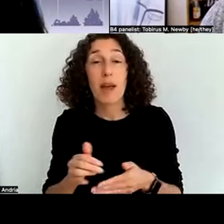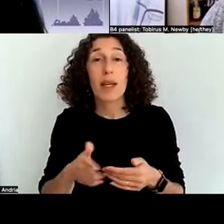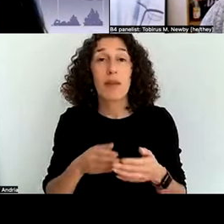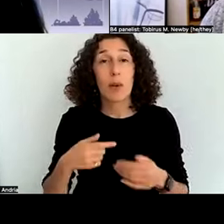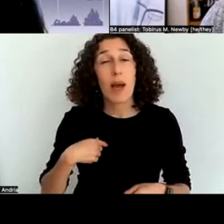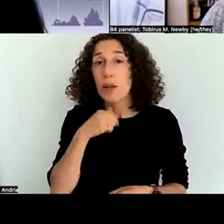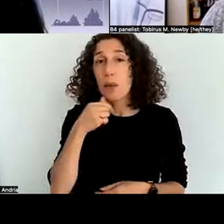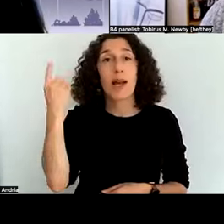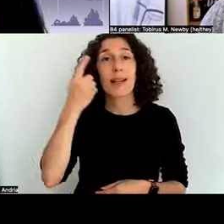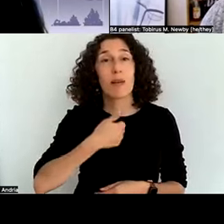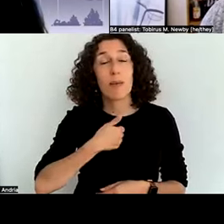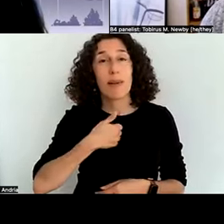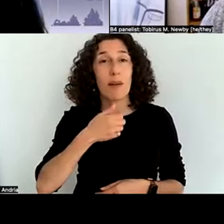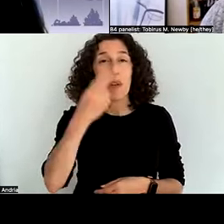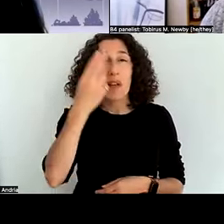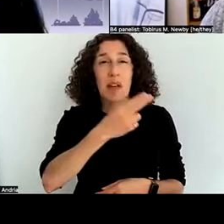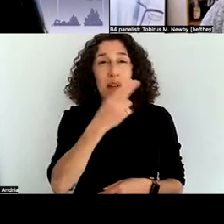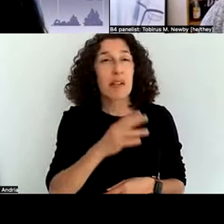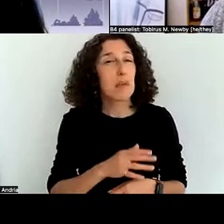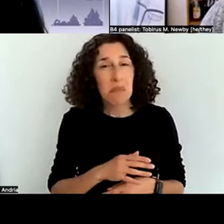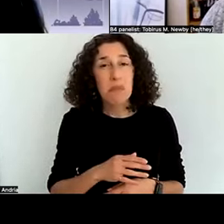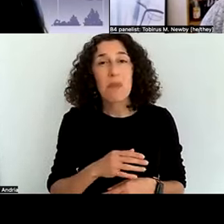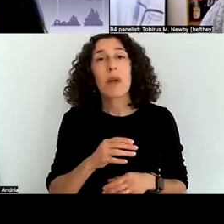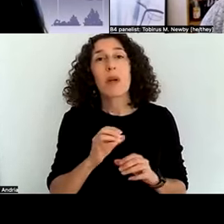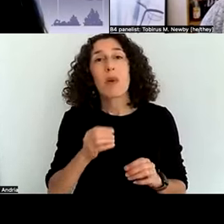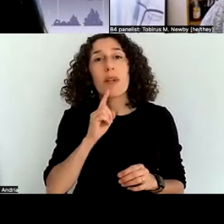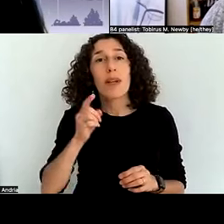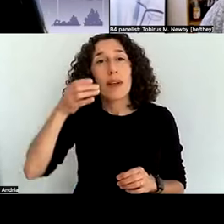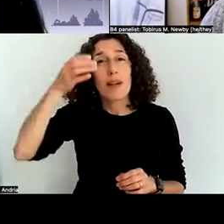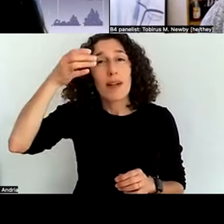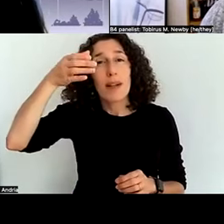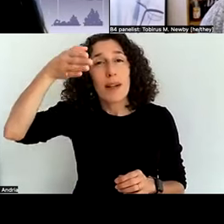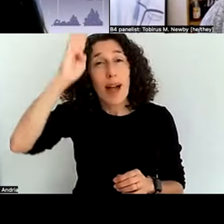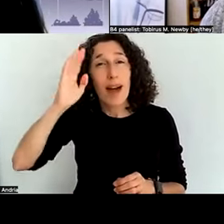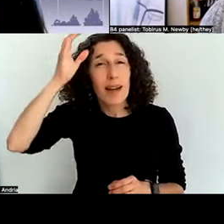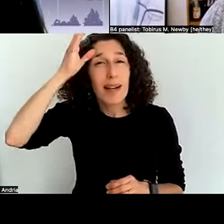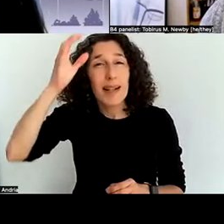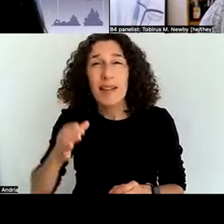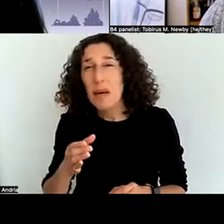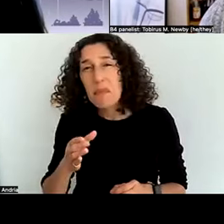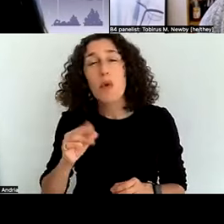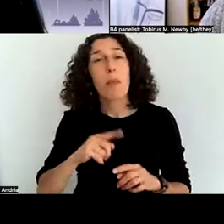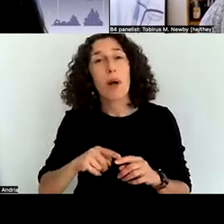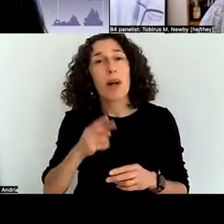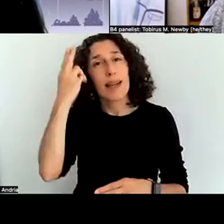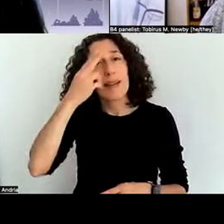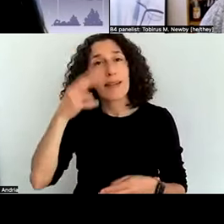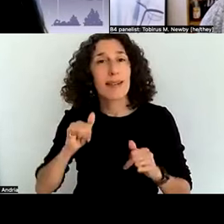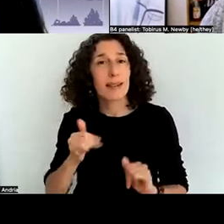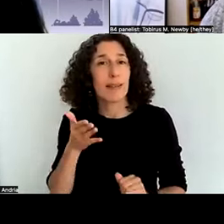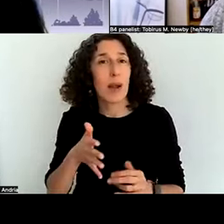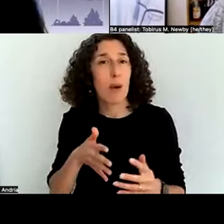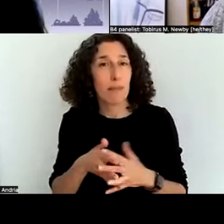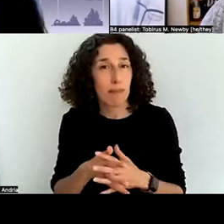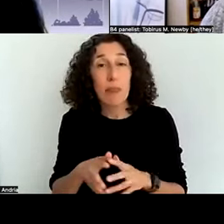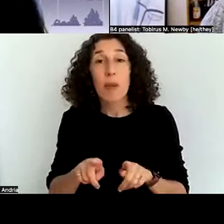necessarily have a concept of God that aligns there. I want to, you know, when I think about safety for myself, also speak a little bit to the earth. And